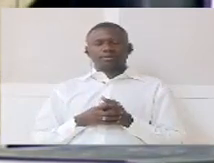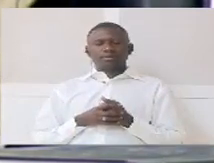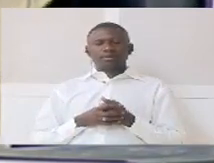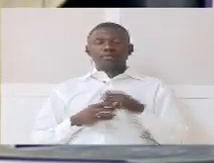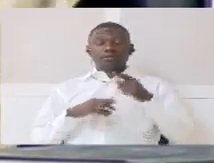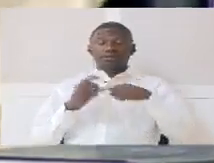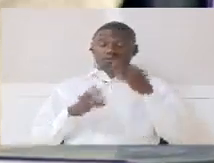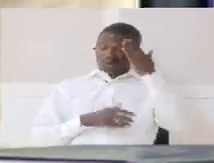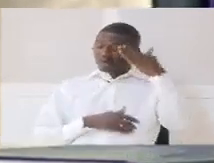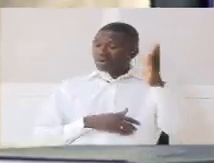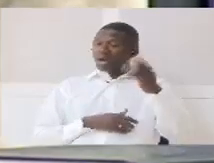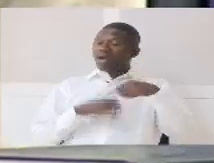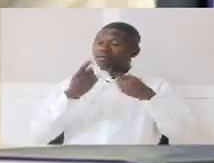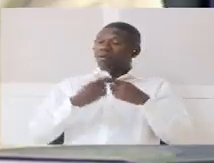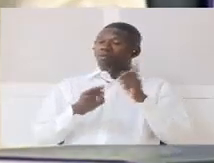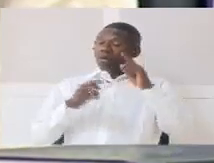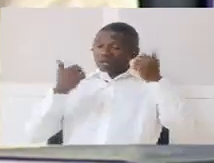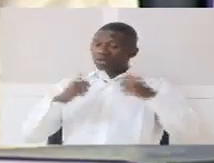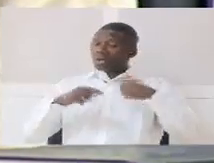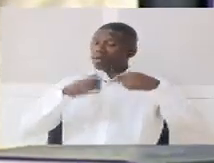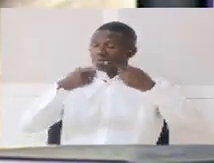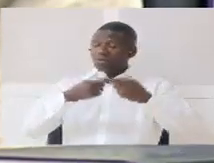you don't consider all the from personally la personality